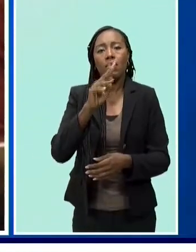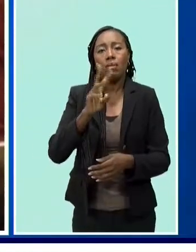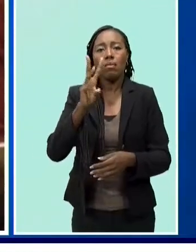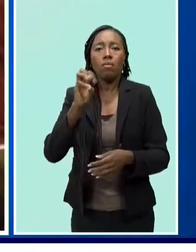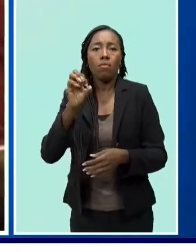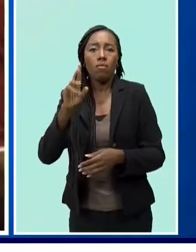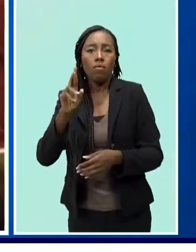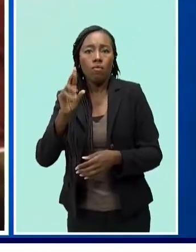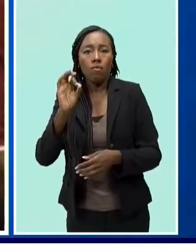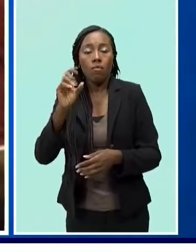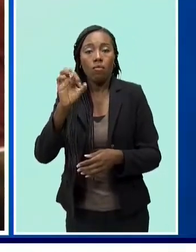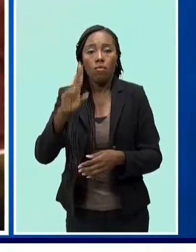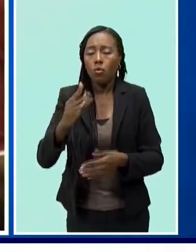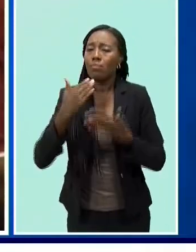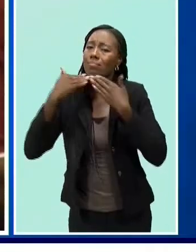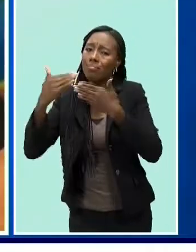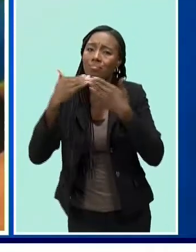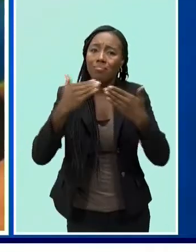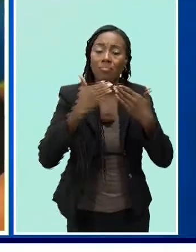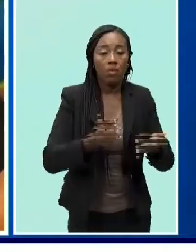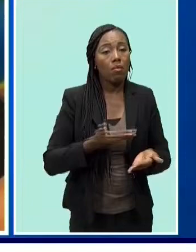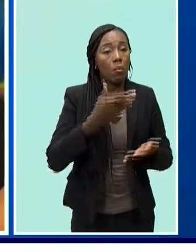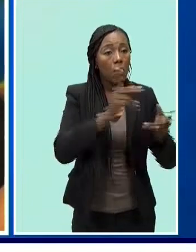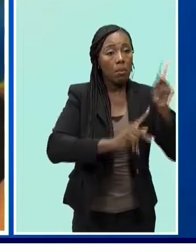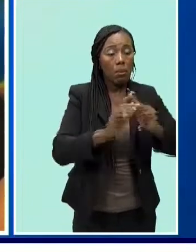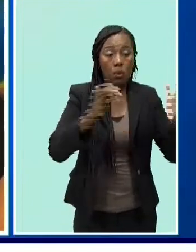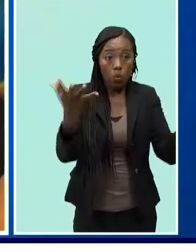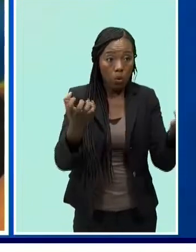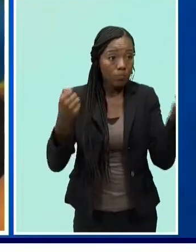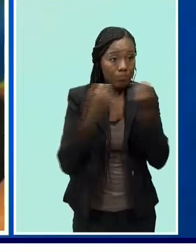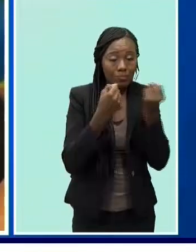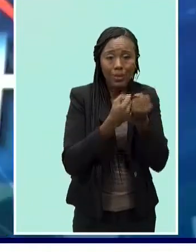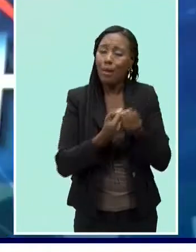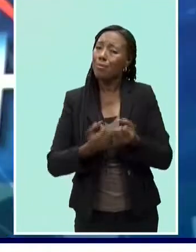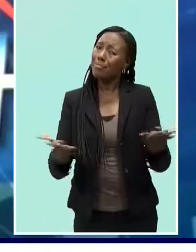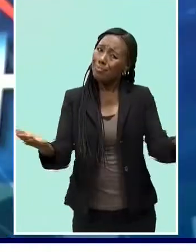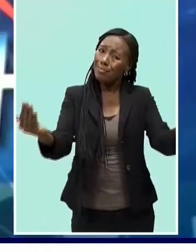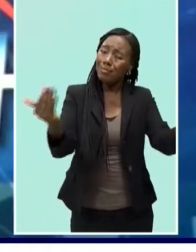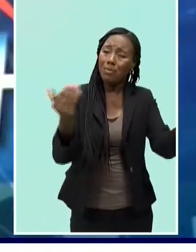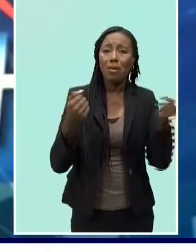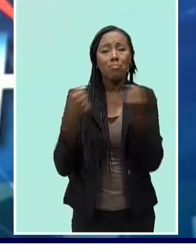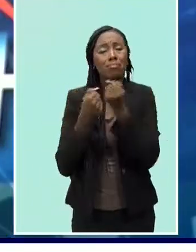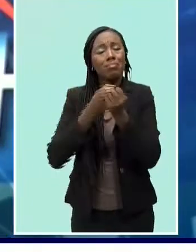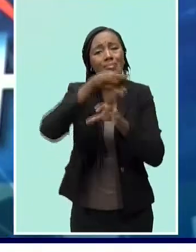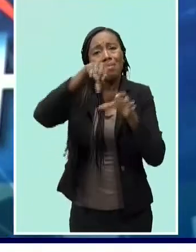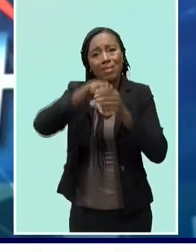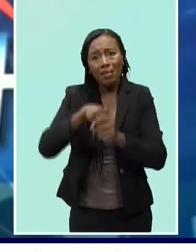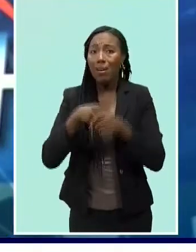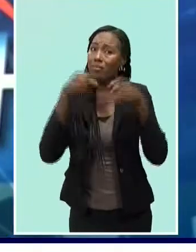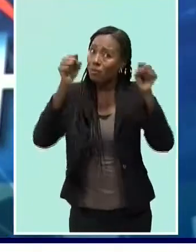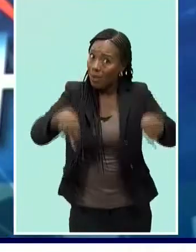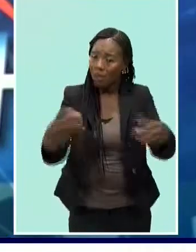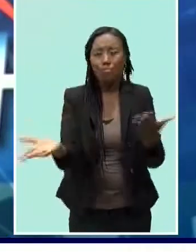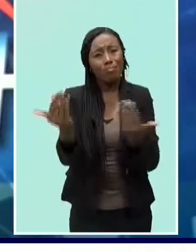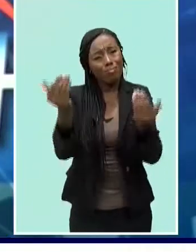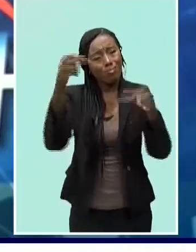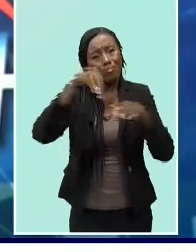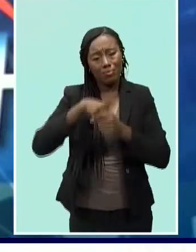the seaweed, and has encouraged Barbadians who are willing to help to continue to play their part when they can.